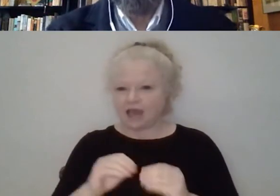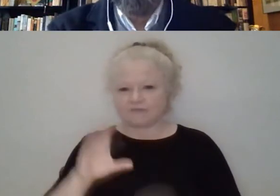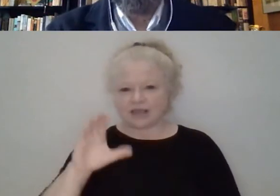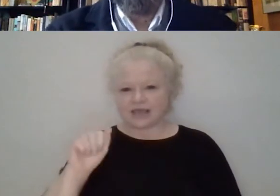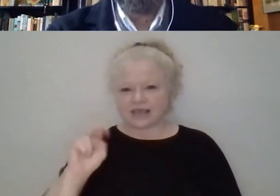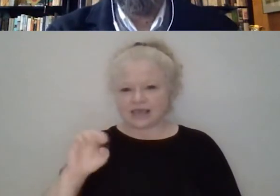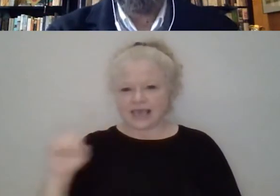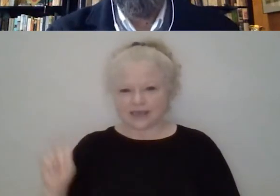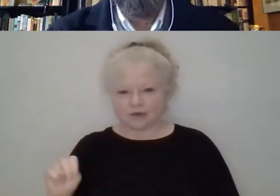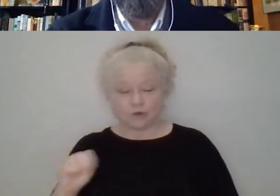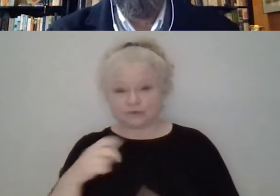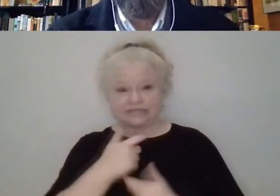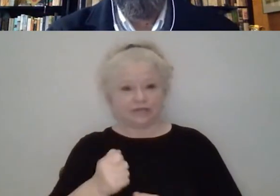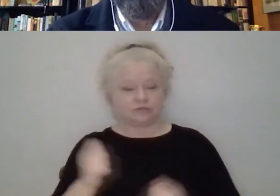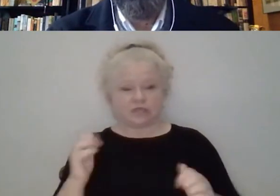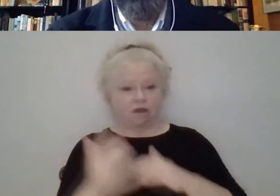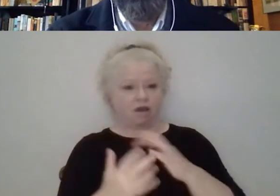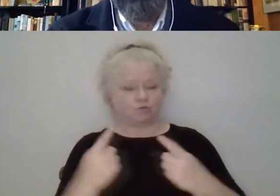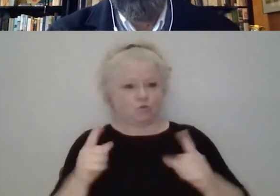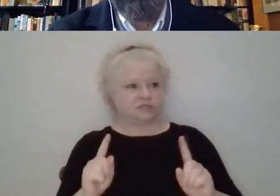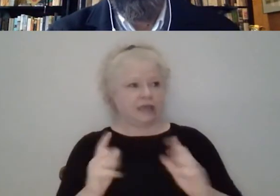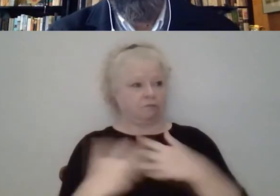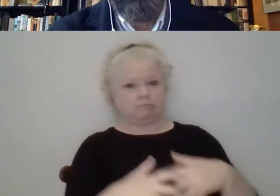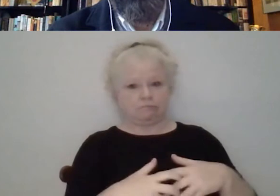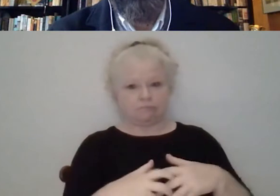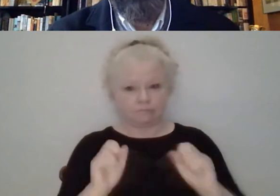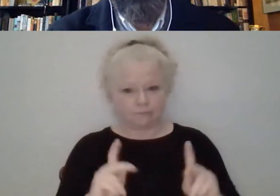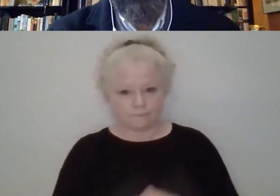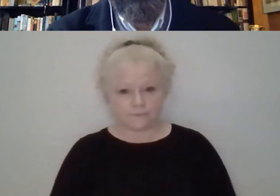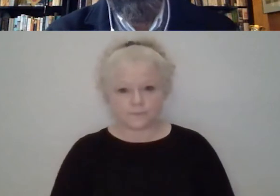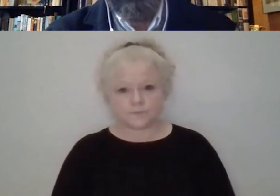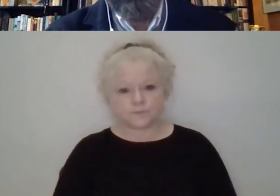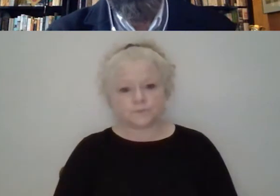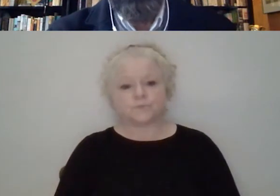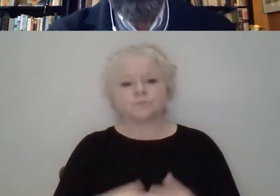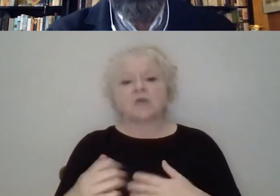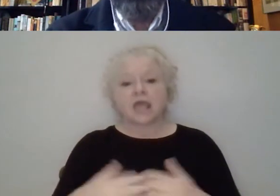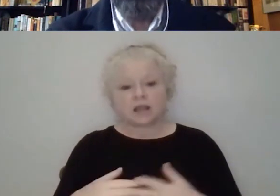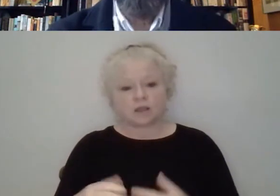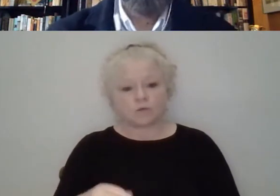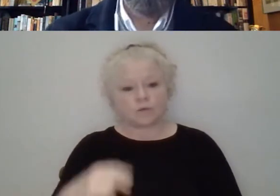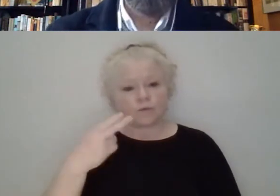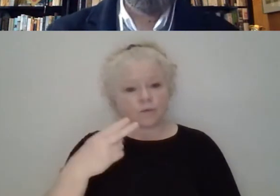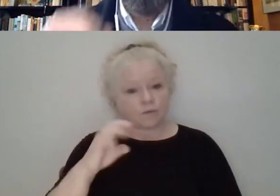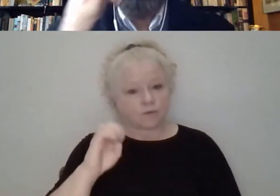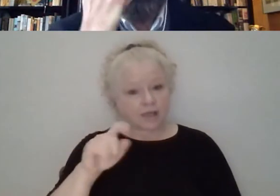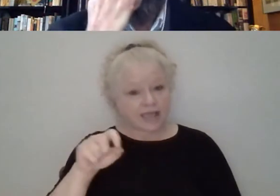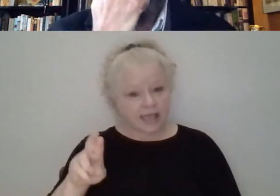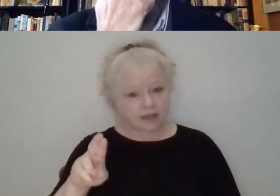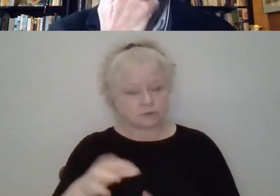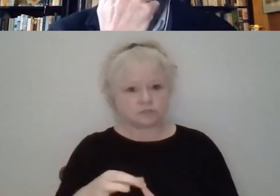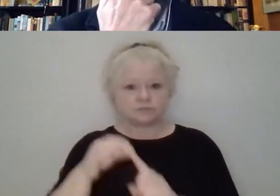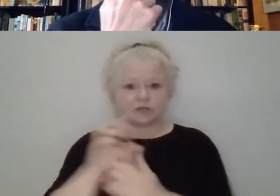kind of interesting that it all works out together. But Héctor is a very special designer. You guys are